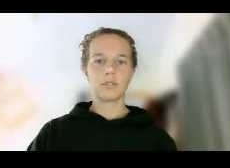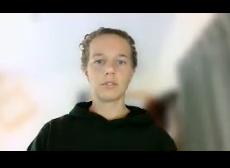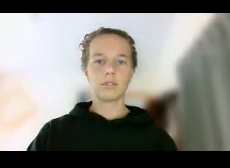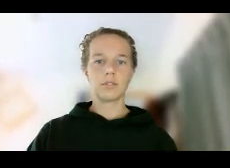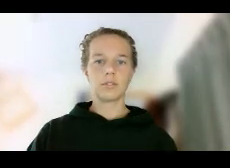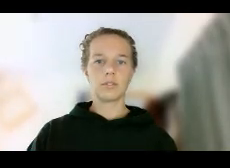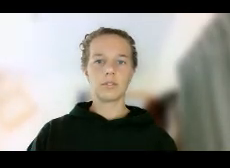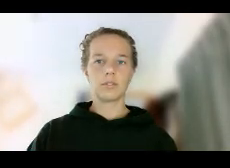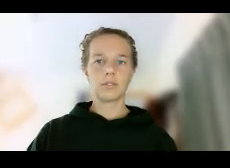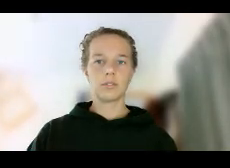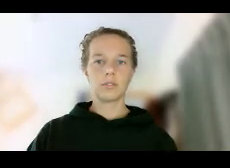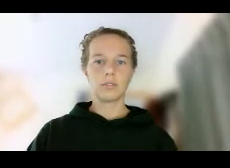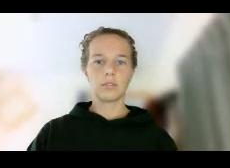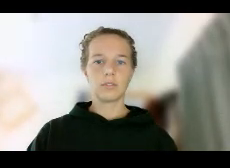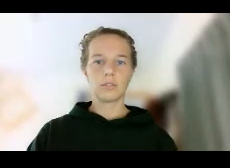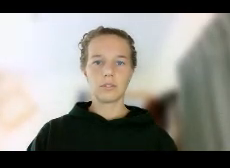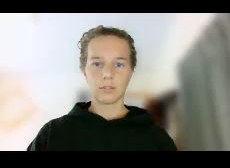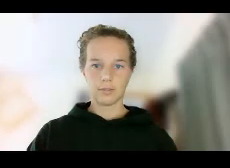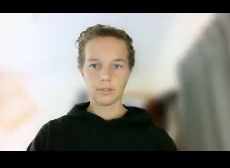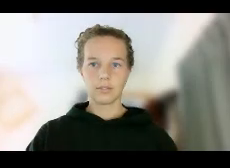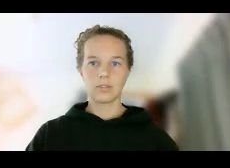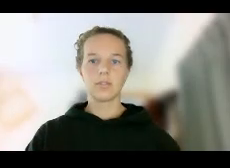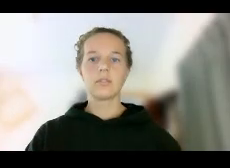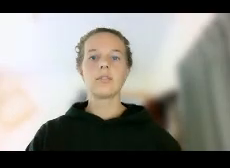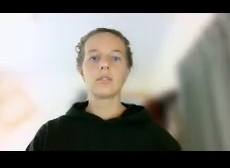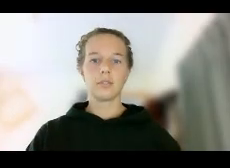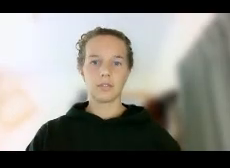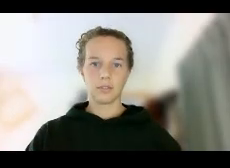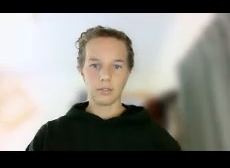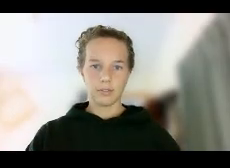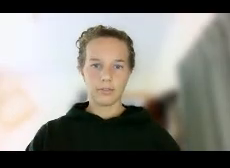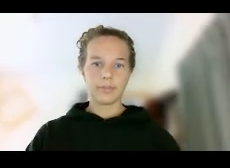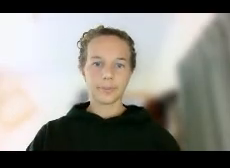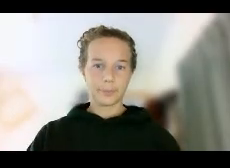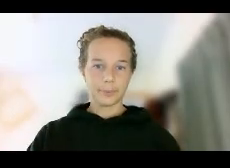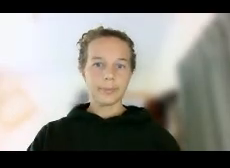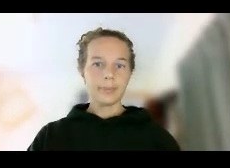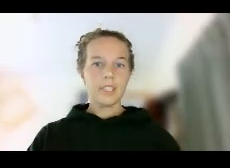work, research, and restoration, and they all tie in together.